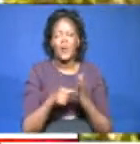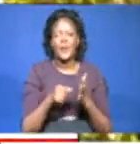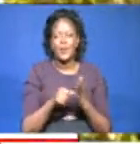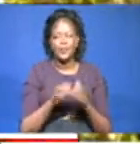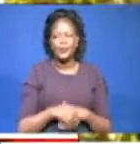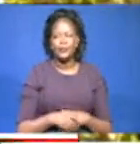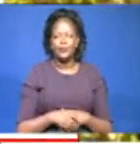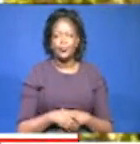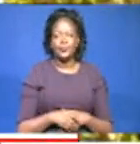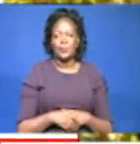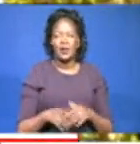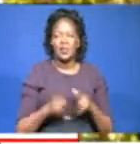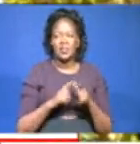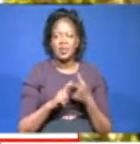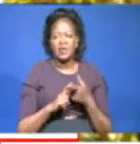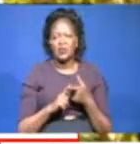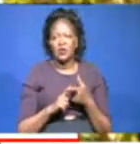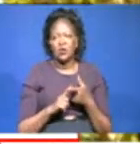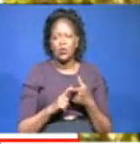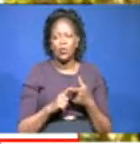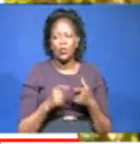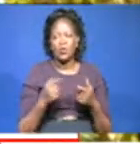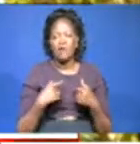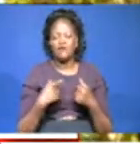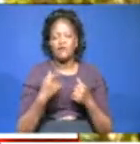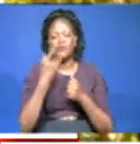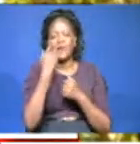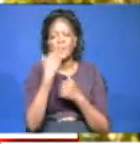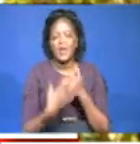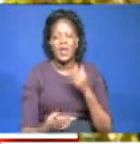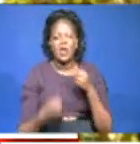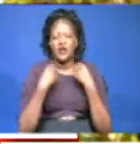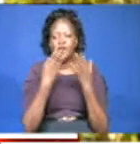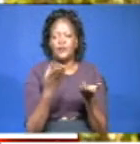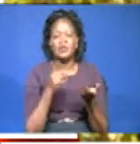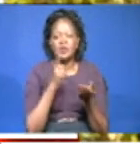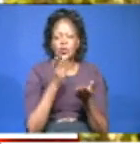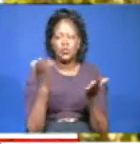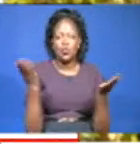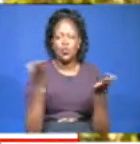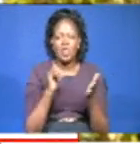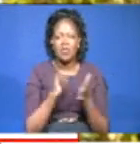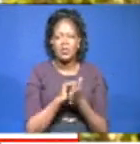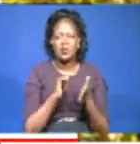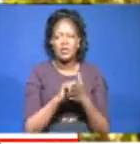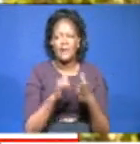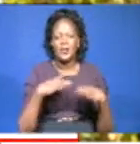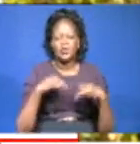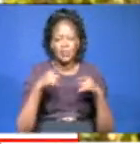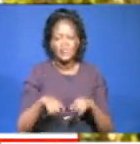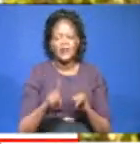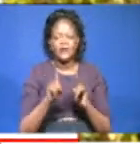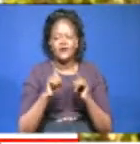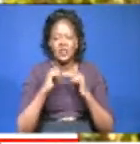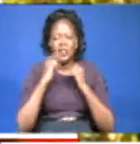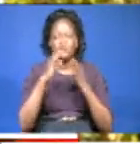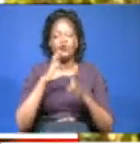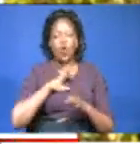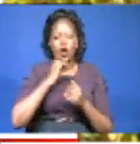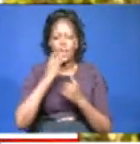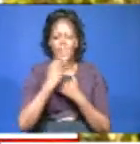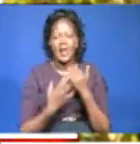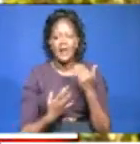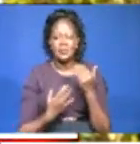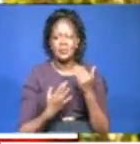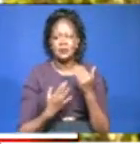is something known as autologous blood donation, and this is where the person themselves donate their own blood